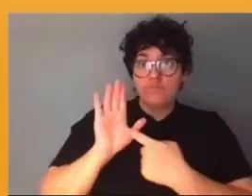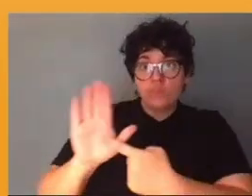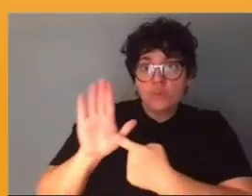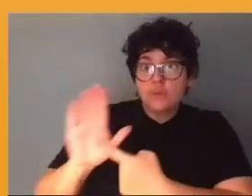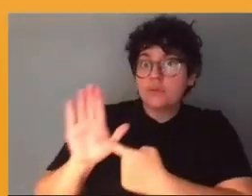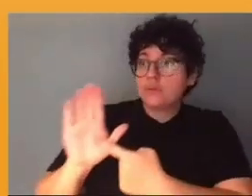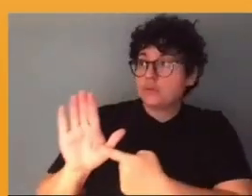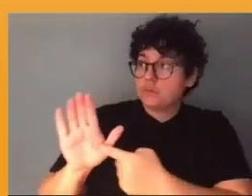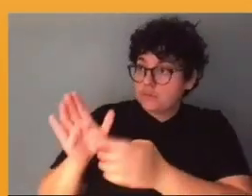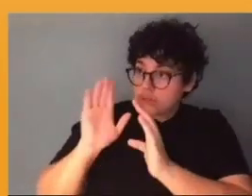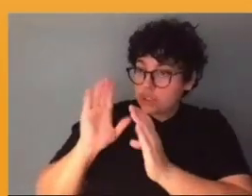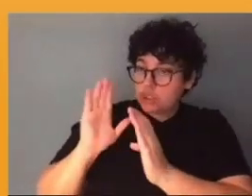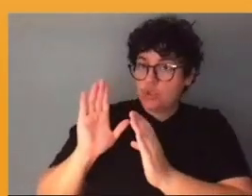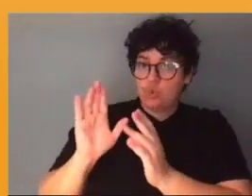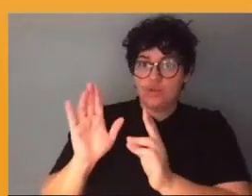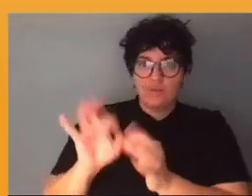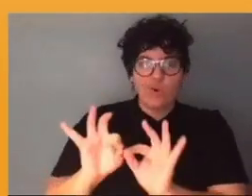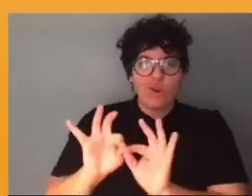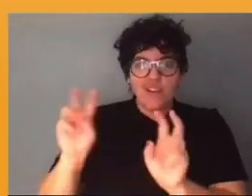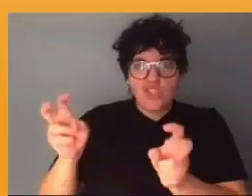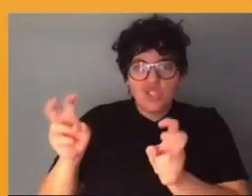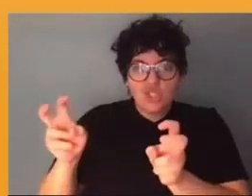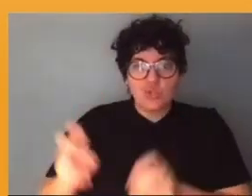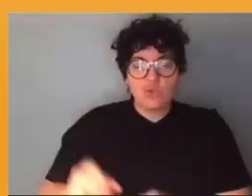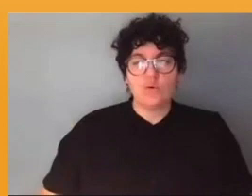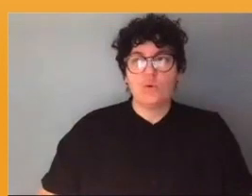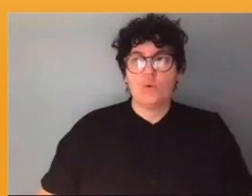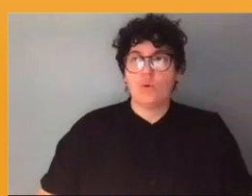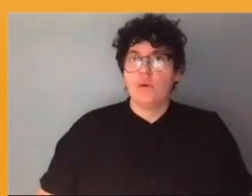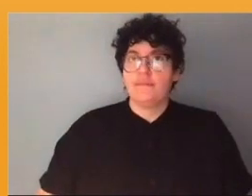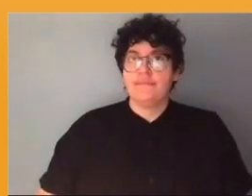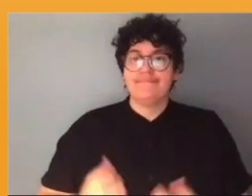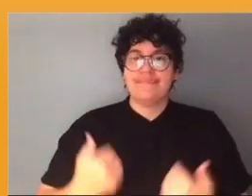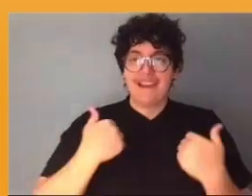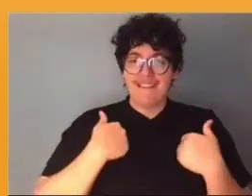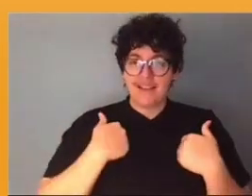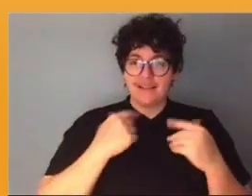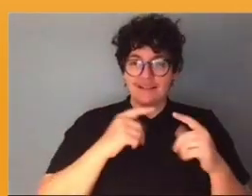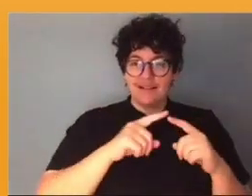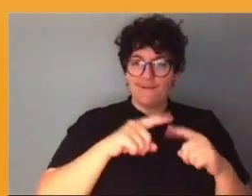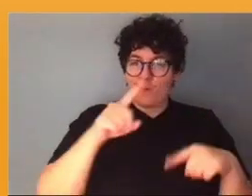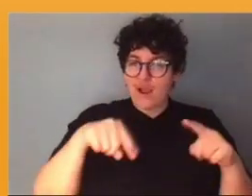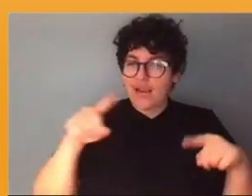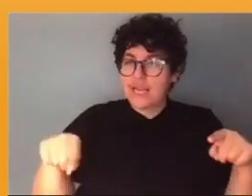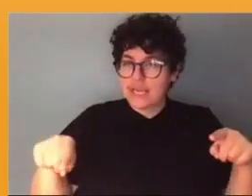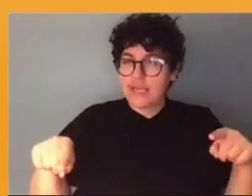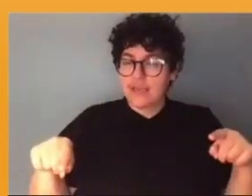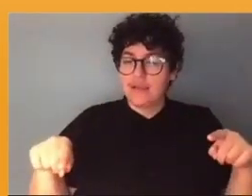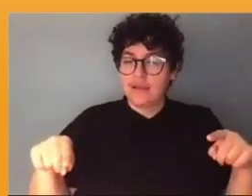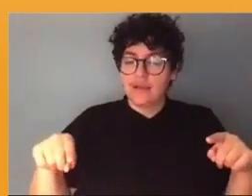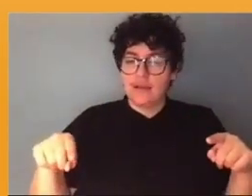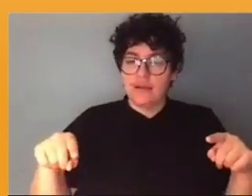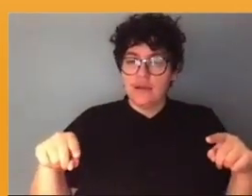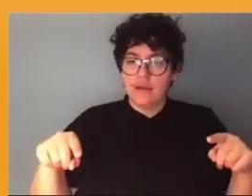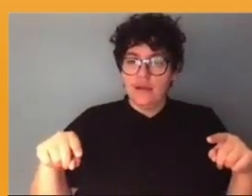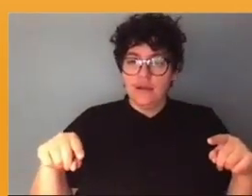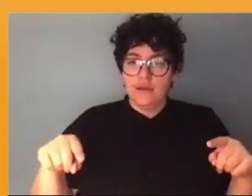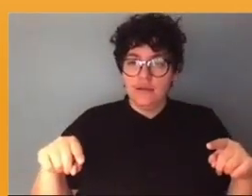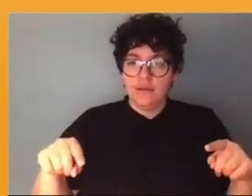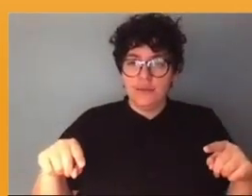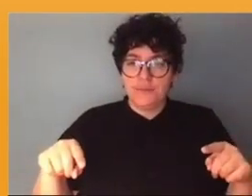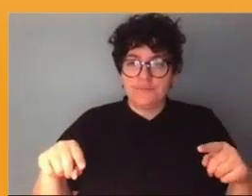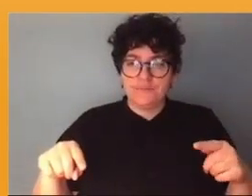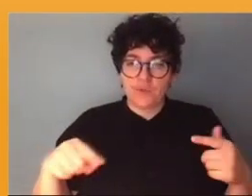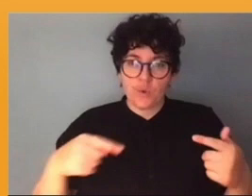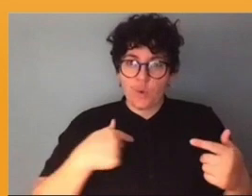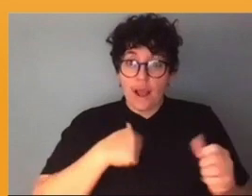think is really important. That variety that is there in, you know, what I can portray if